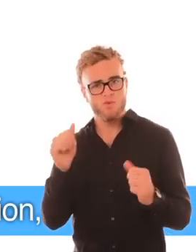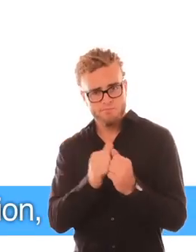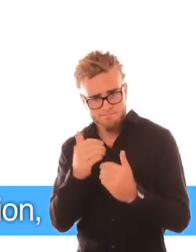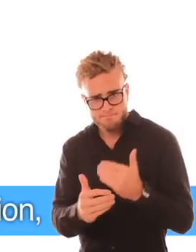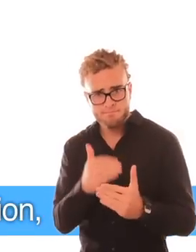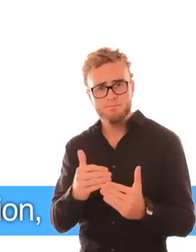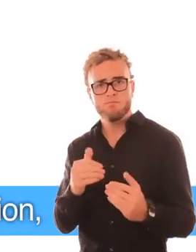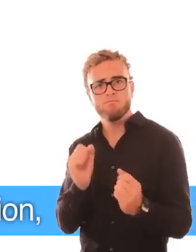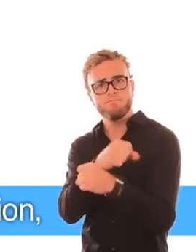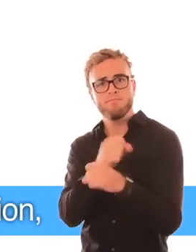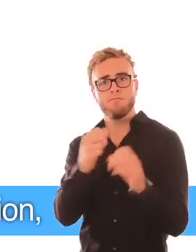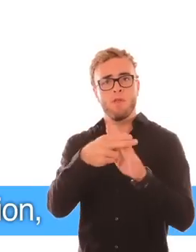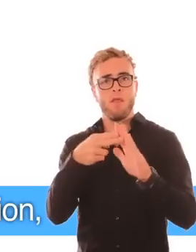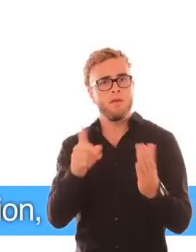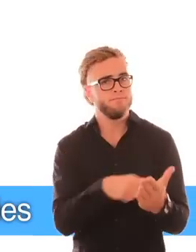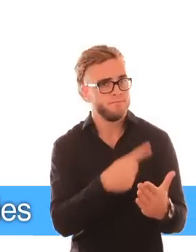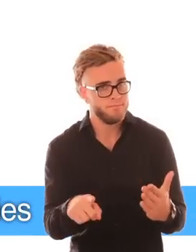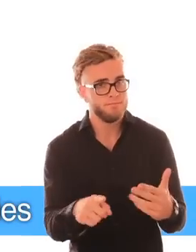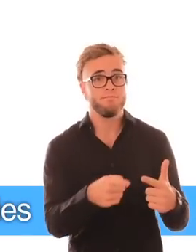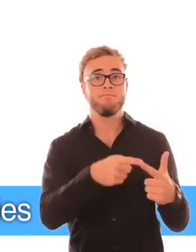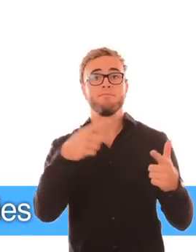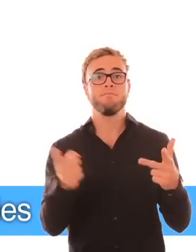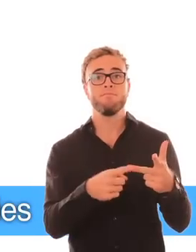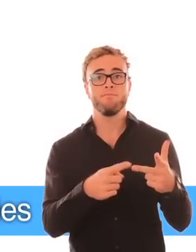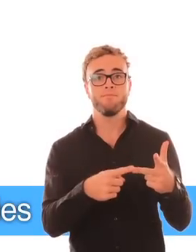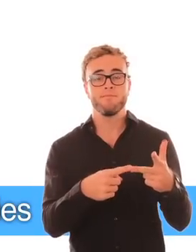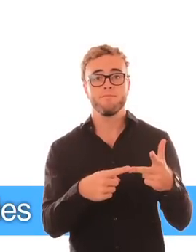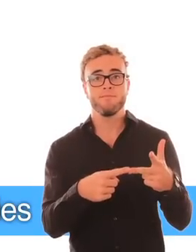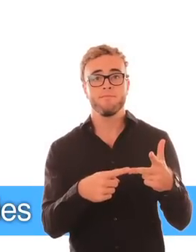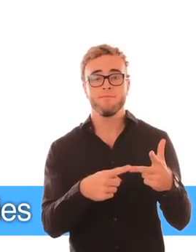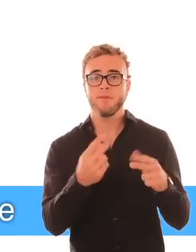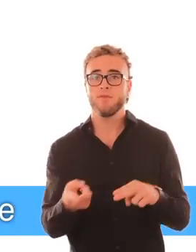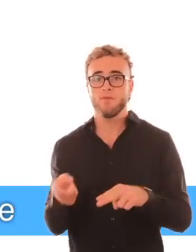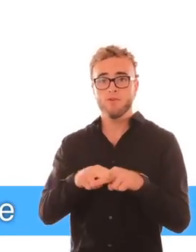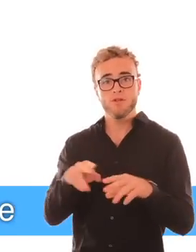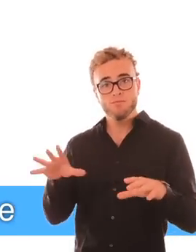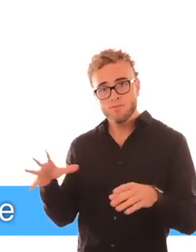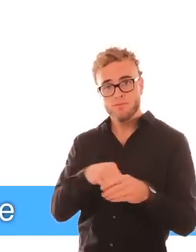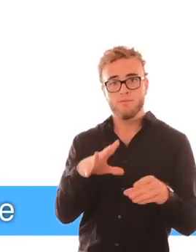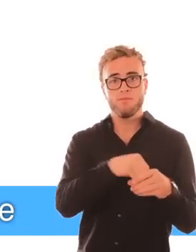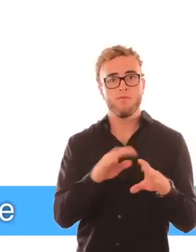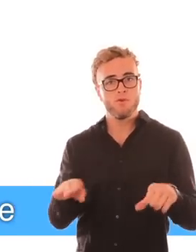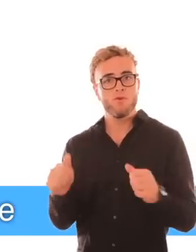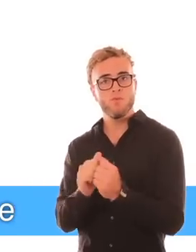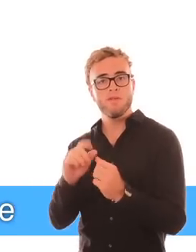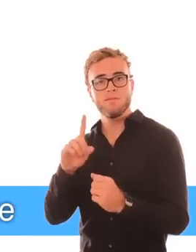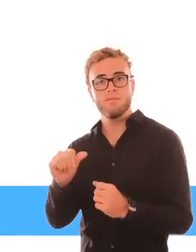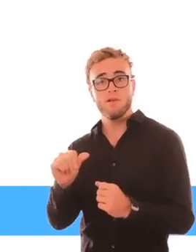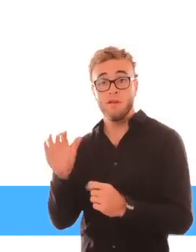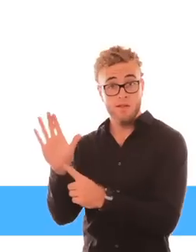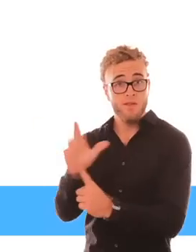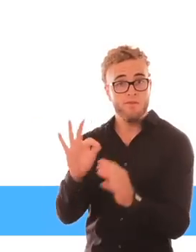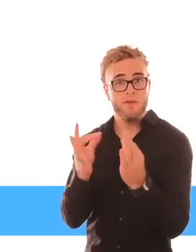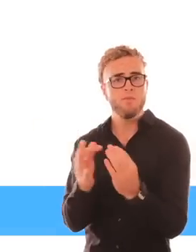and discrimination. Increase the participation of children with disabilities, their families, and organizations in policy dialogue and